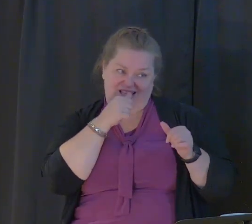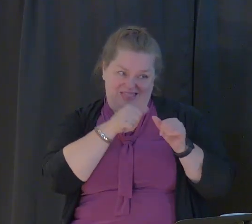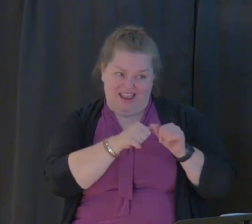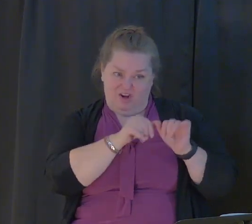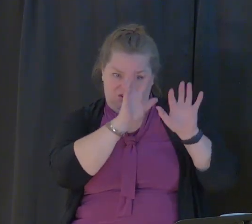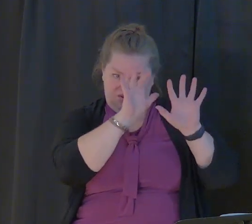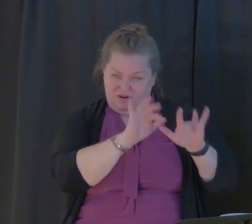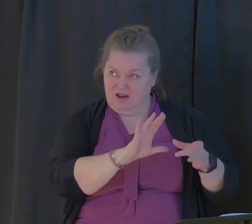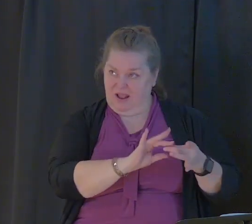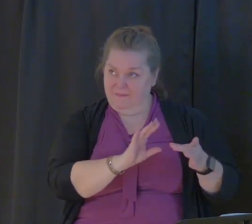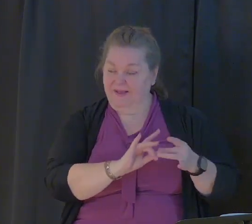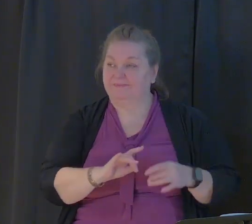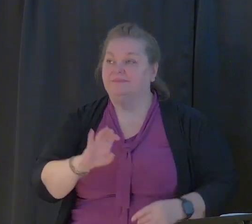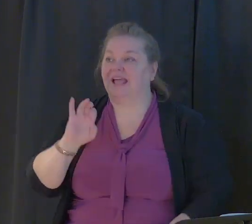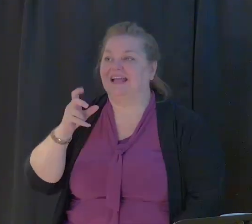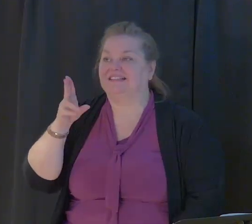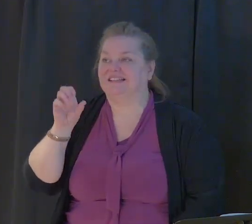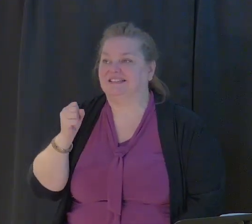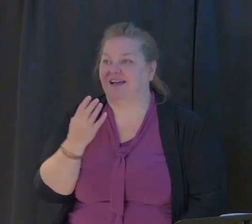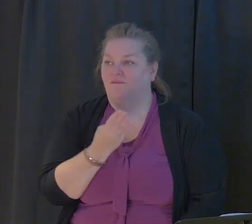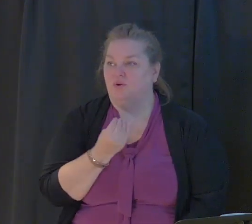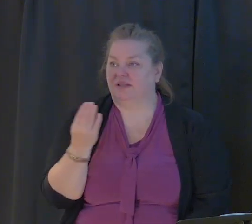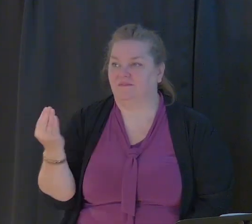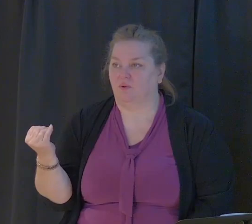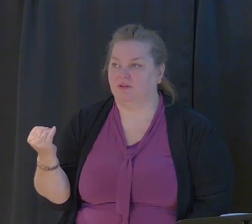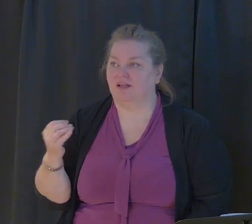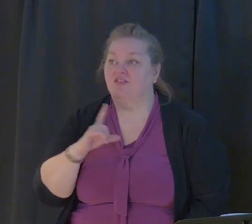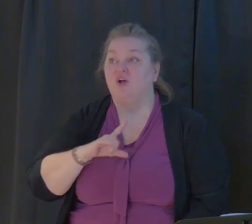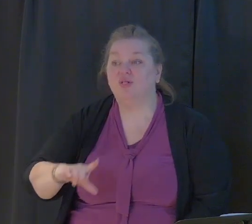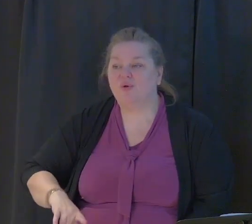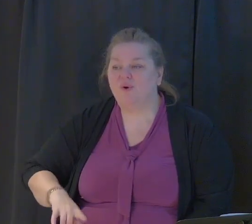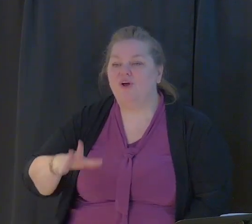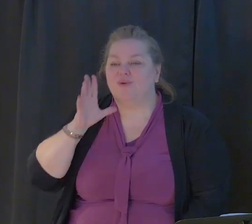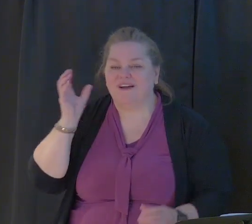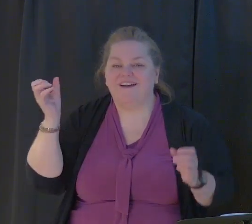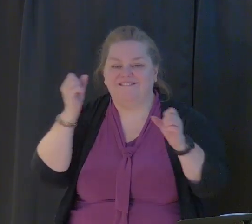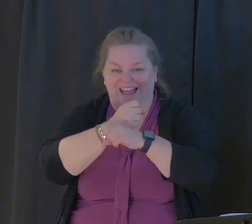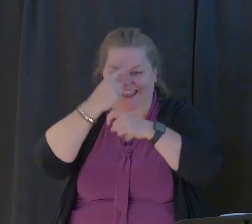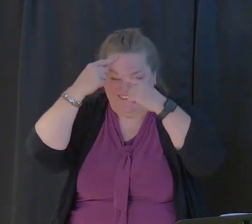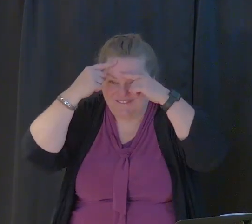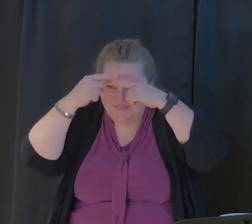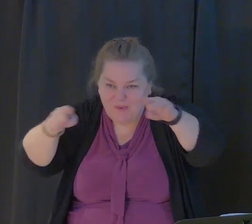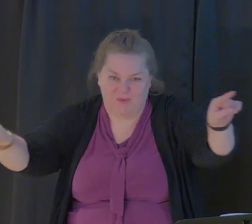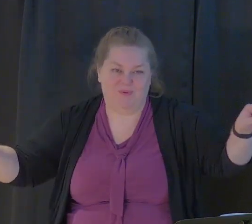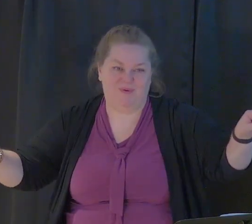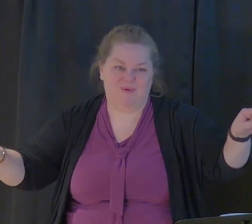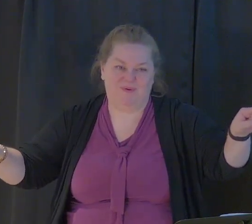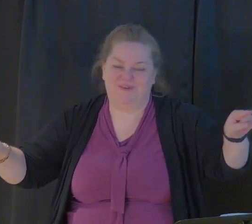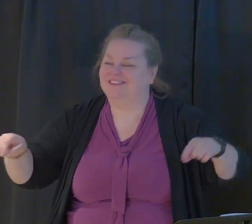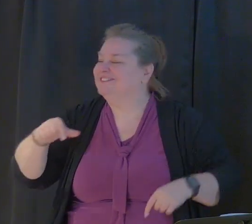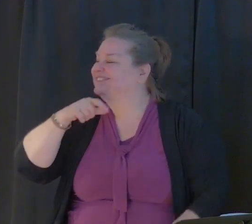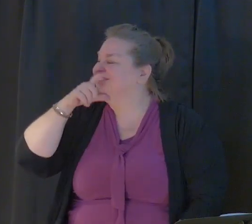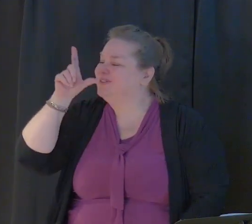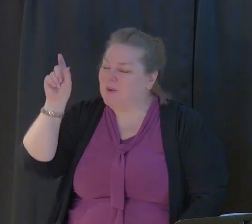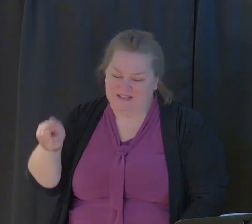Exodus 14:14 says, the Lord will fight for you. You only need to be